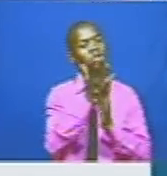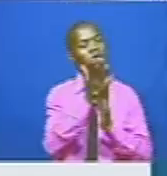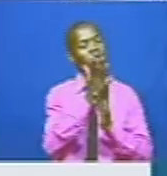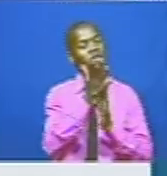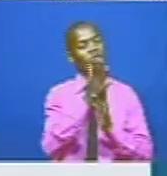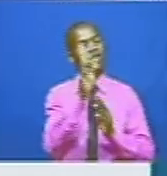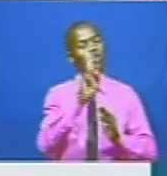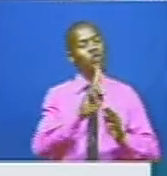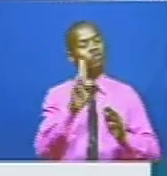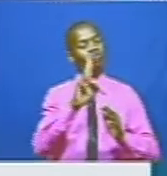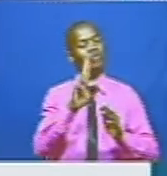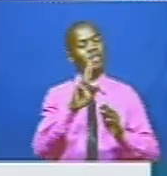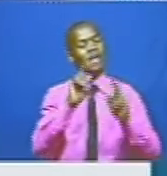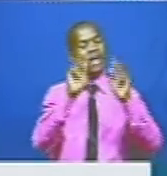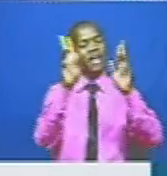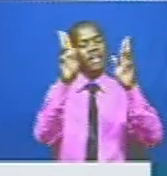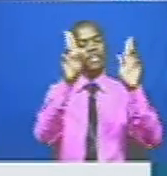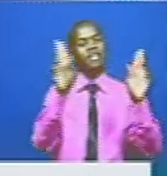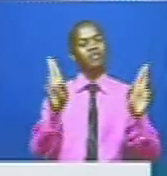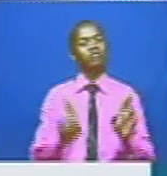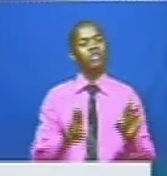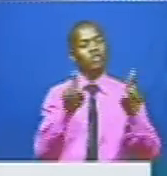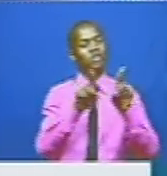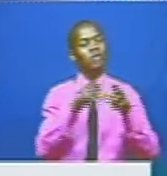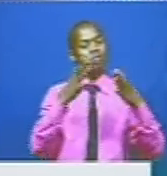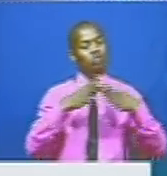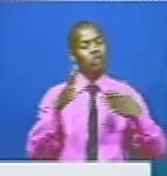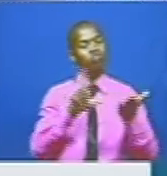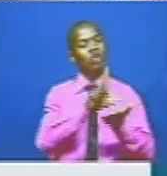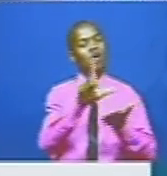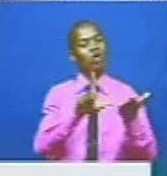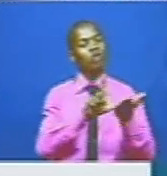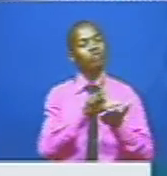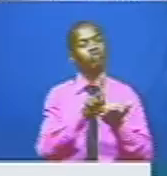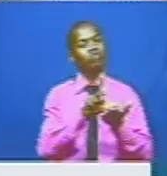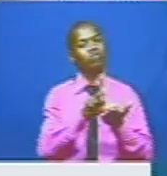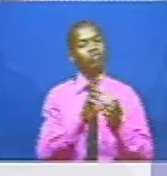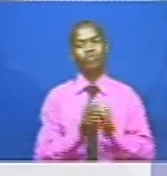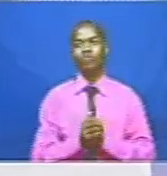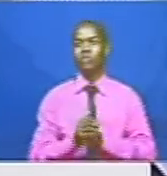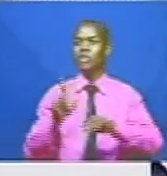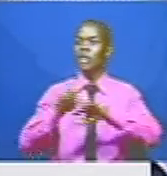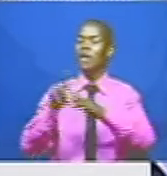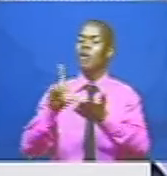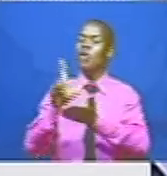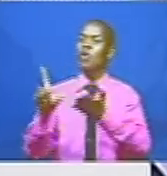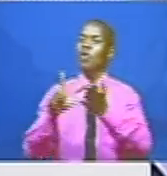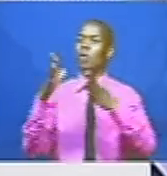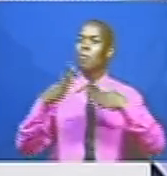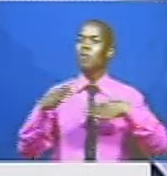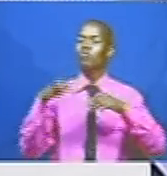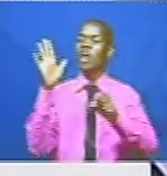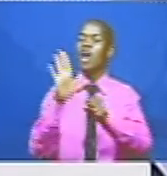international tourists and maybe domestic tourists? Okay, when it comes to domestic tourists, you realize that most of them,